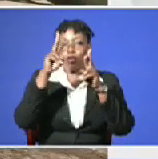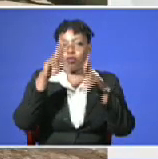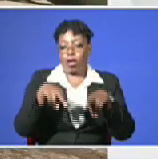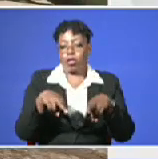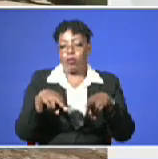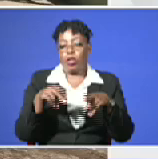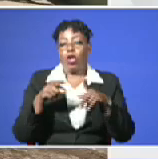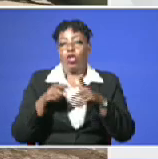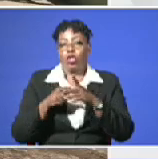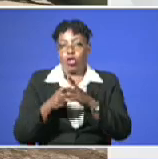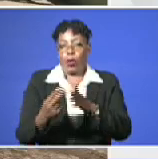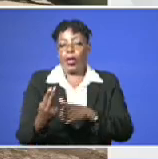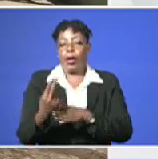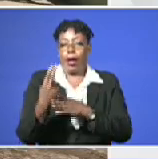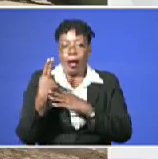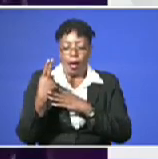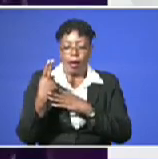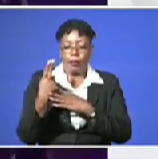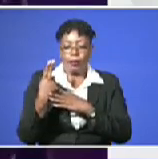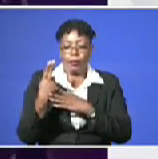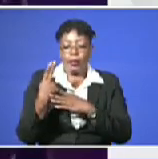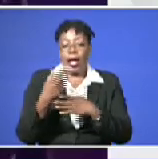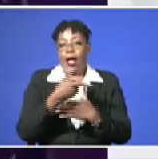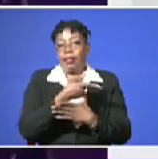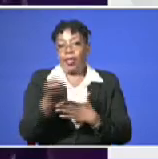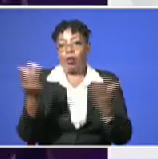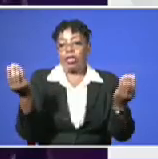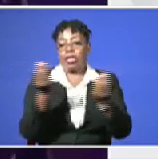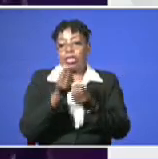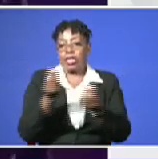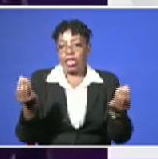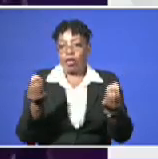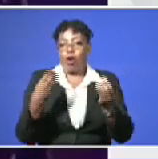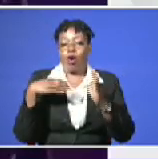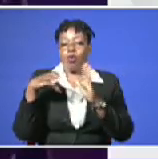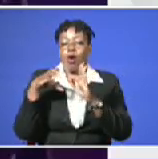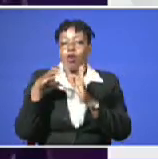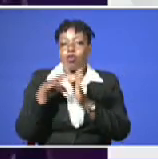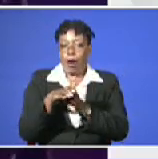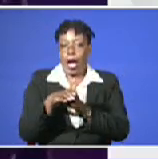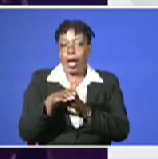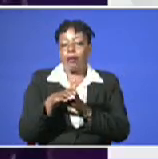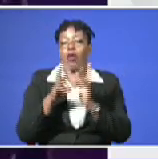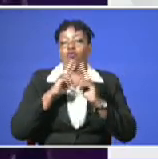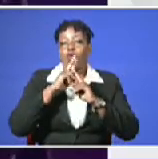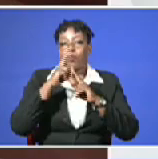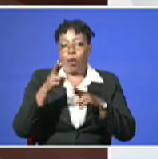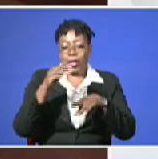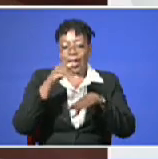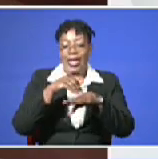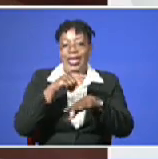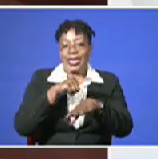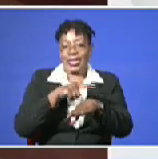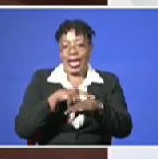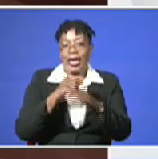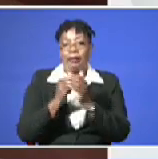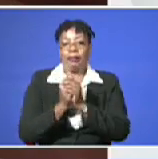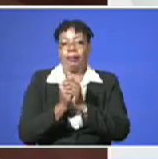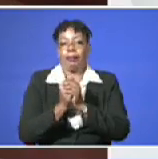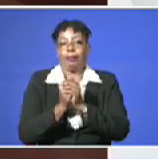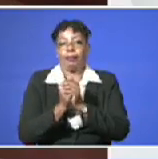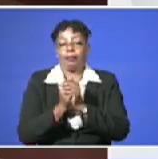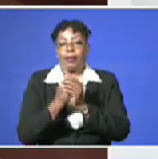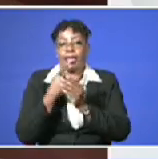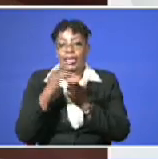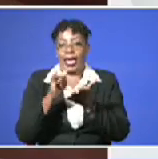a critical aspect being the fact that there was zero crime reported during that cultural explosion. My advice to them is stay the course,